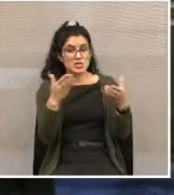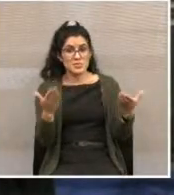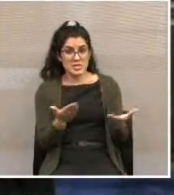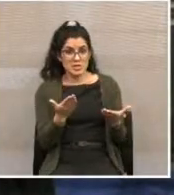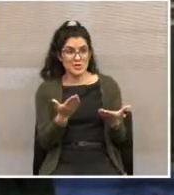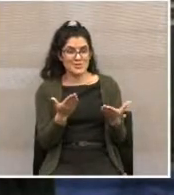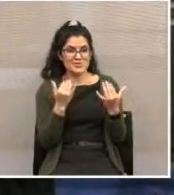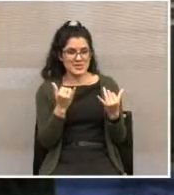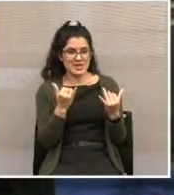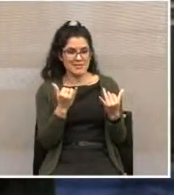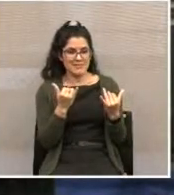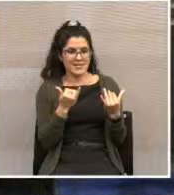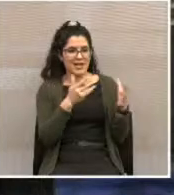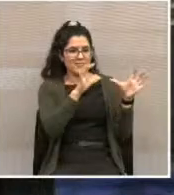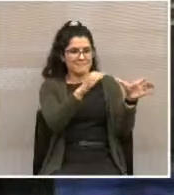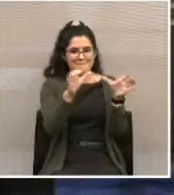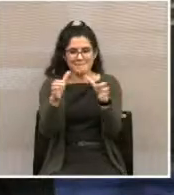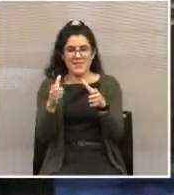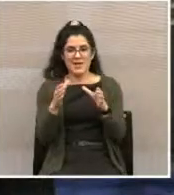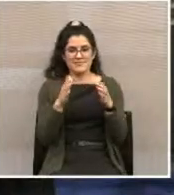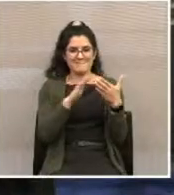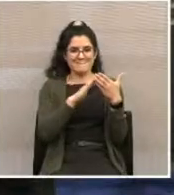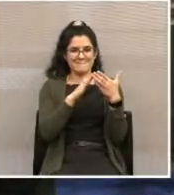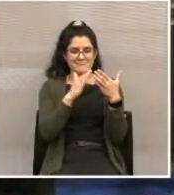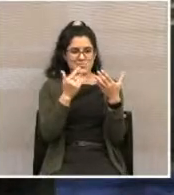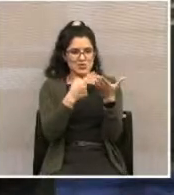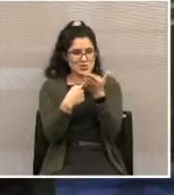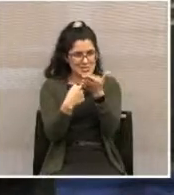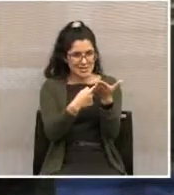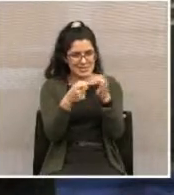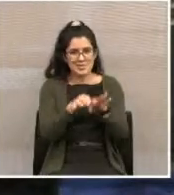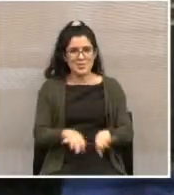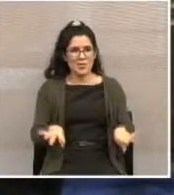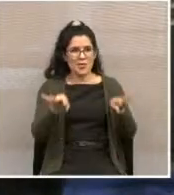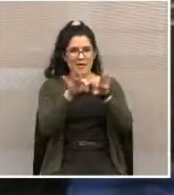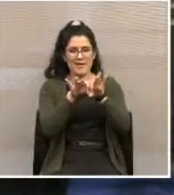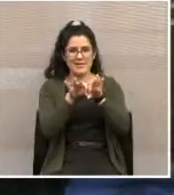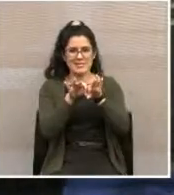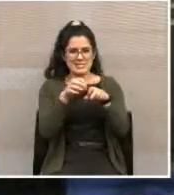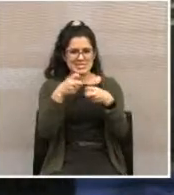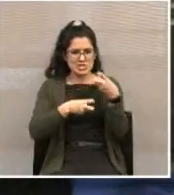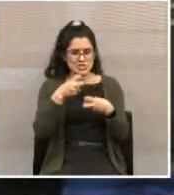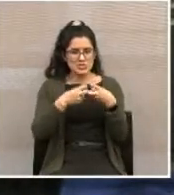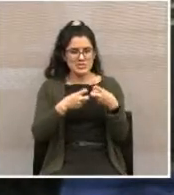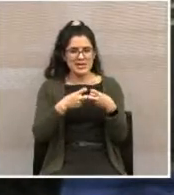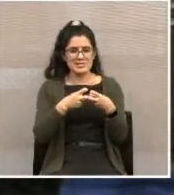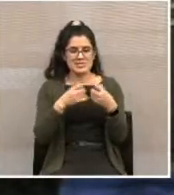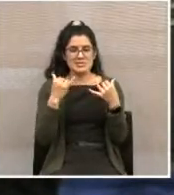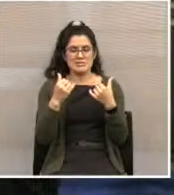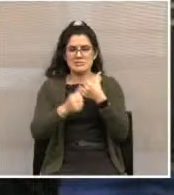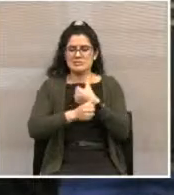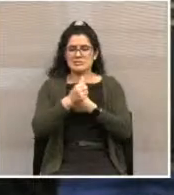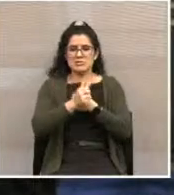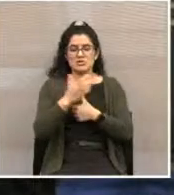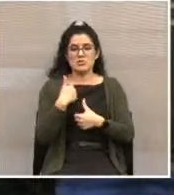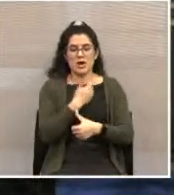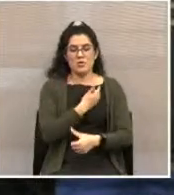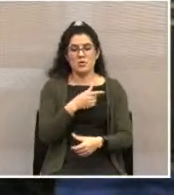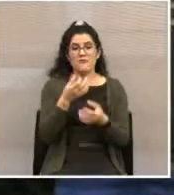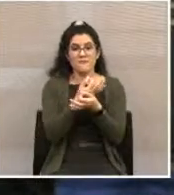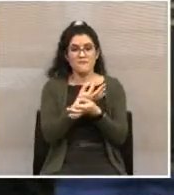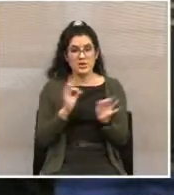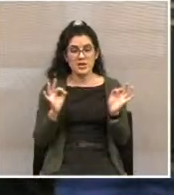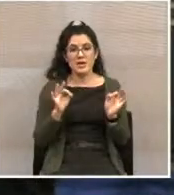bring your committee to shed light on such an important issue that is threatening our freedoms, our democracy, and